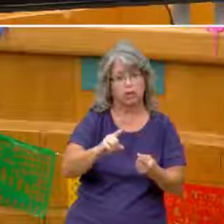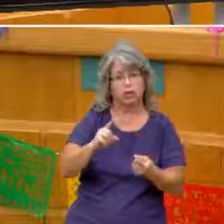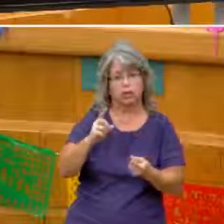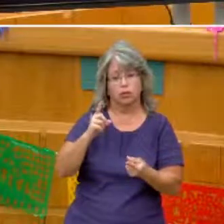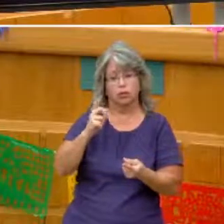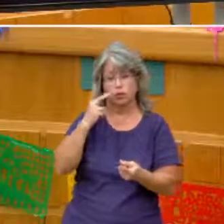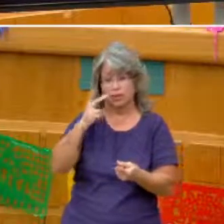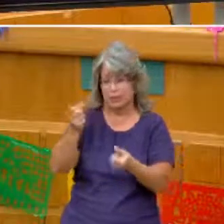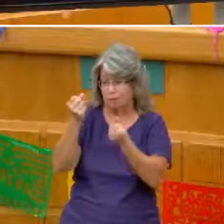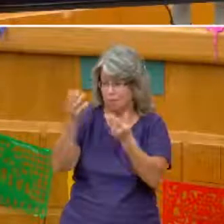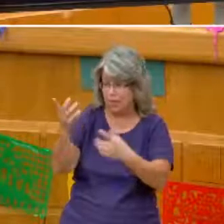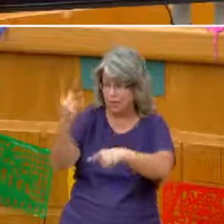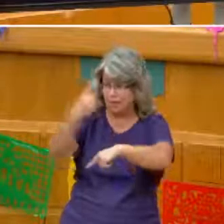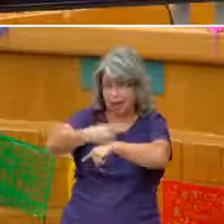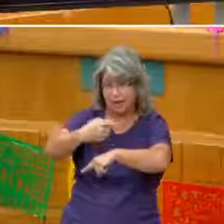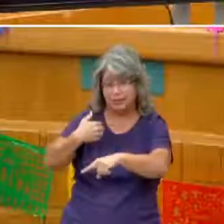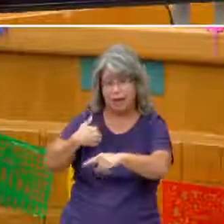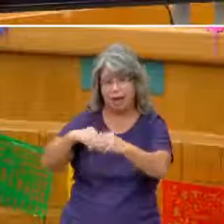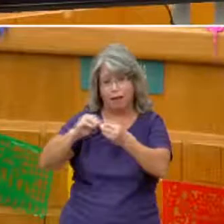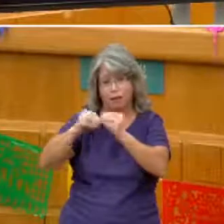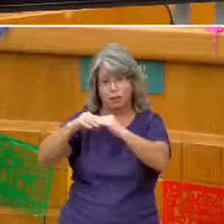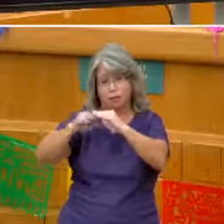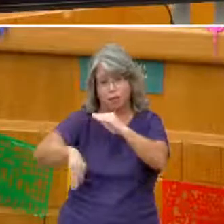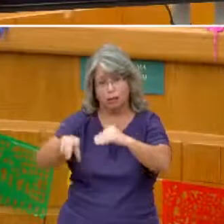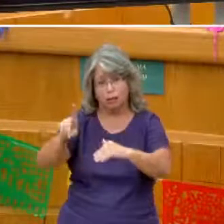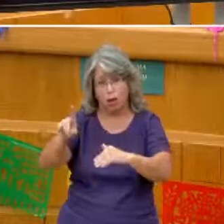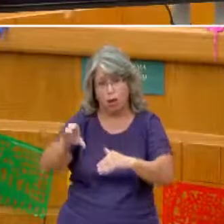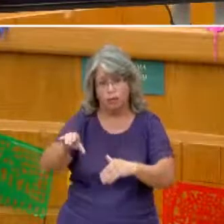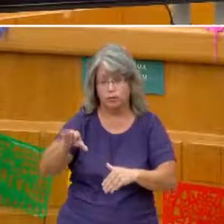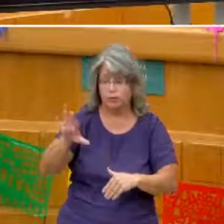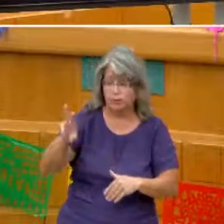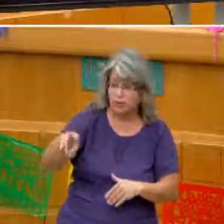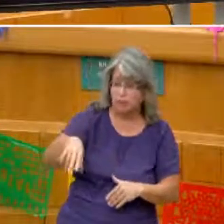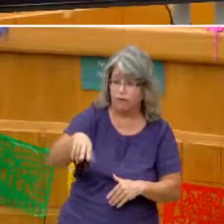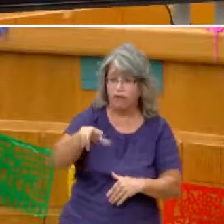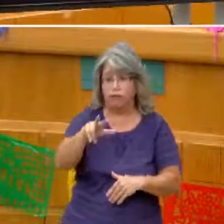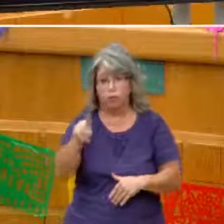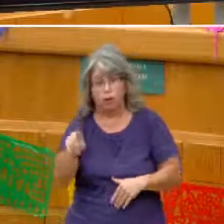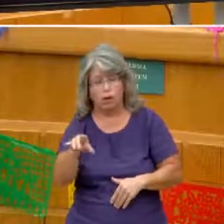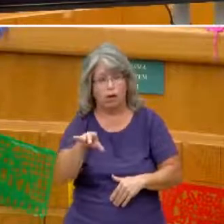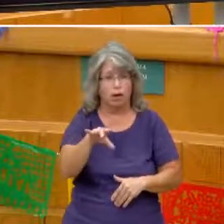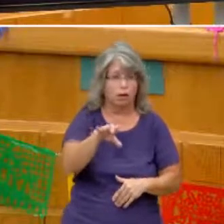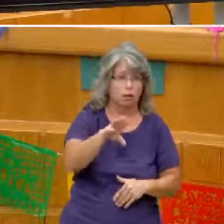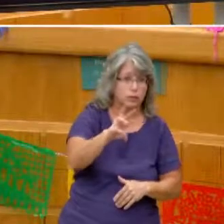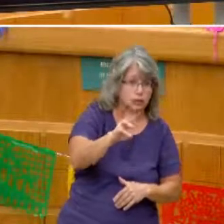under 100. You see 57, 63, 41. So on average, it's around 80